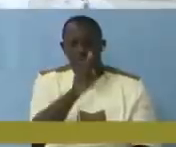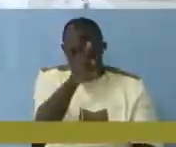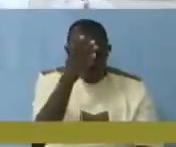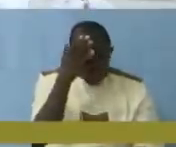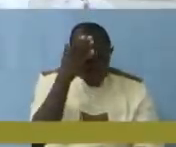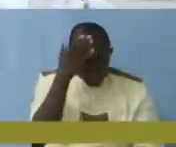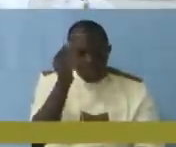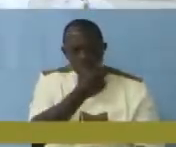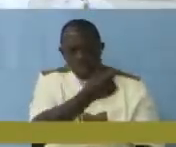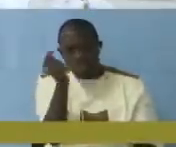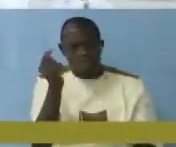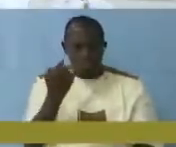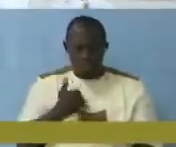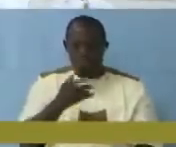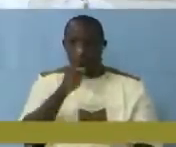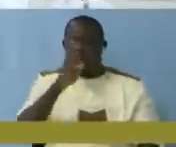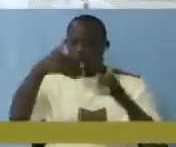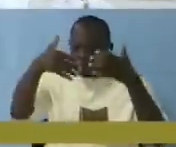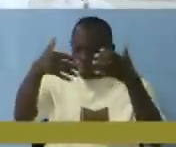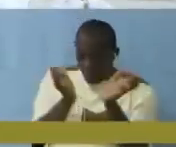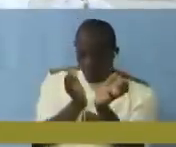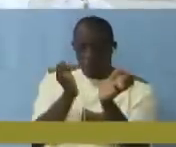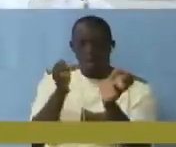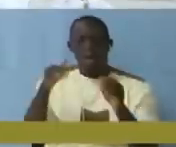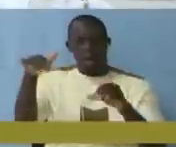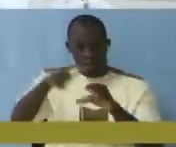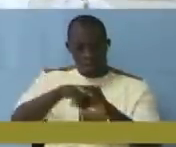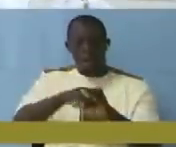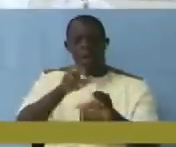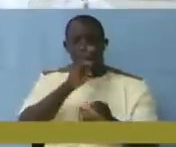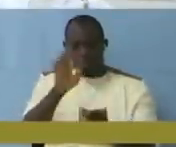that these people were the group that went to do the arrest.